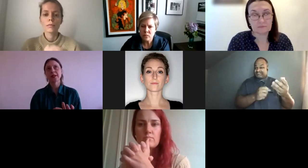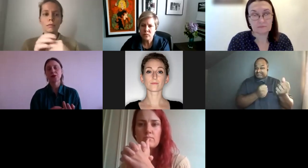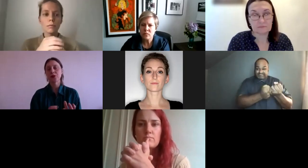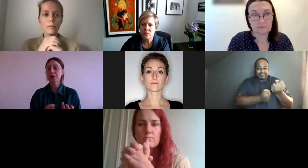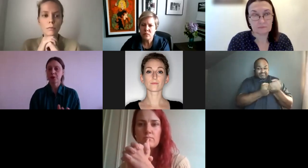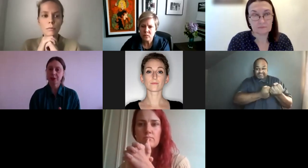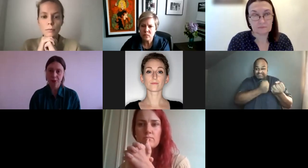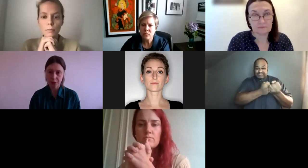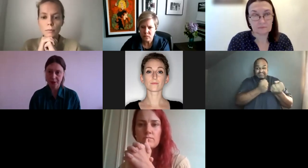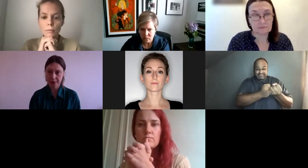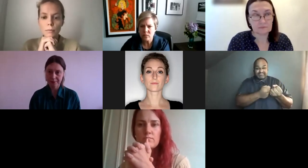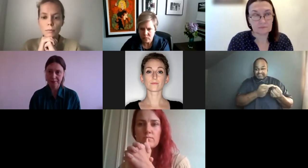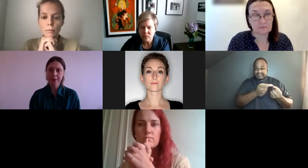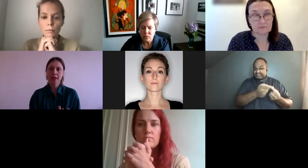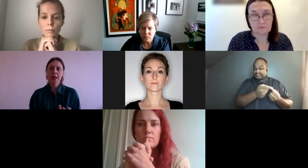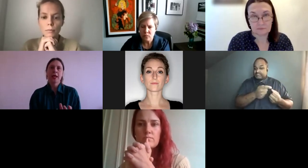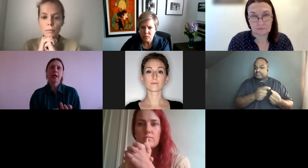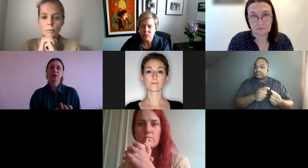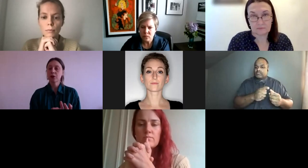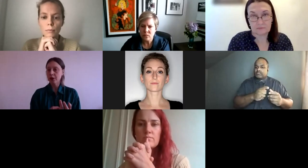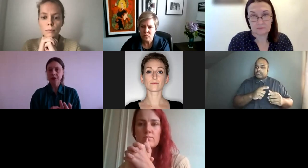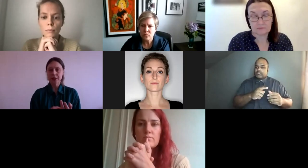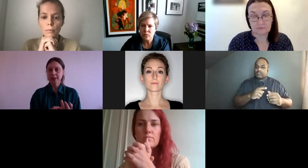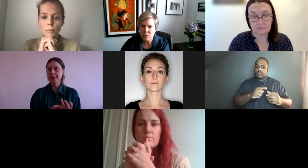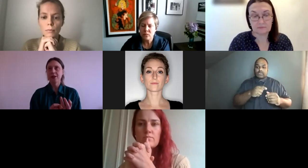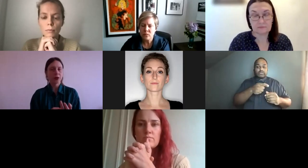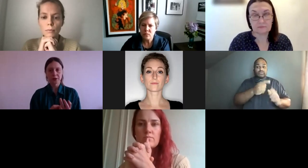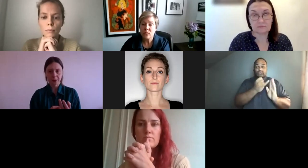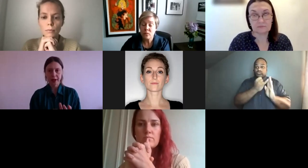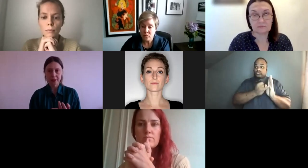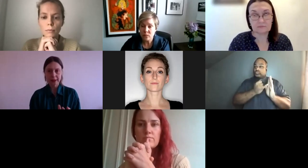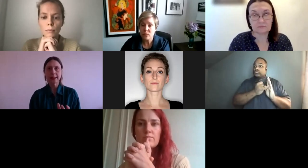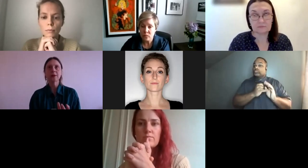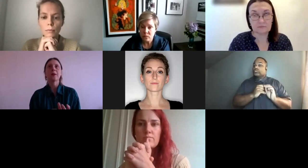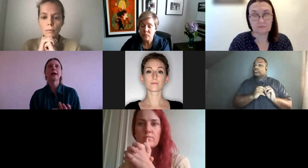person is neurodivergent person. And she wrote a